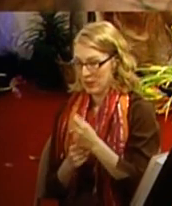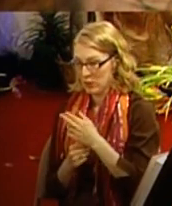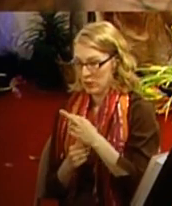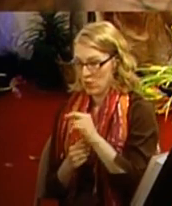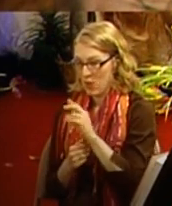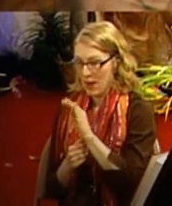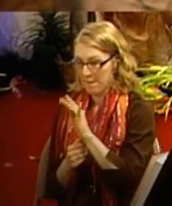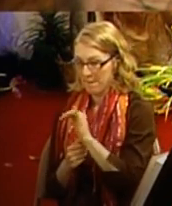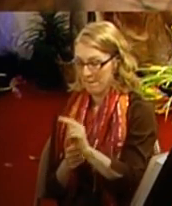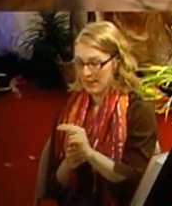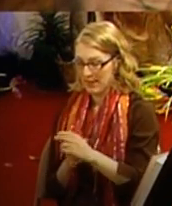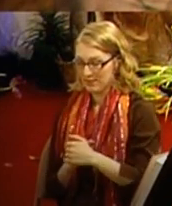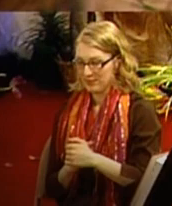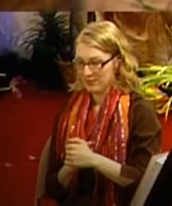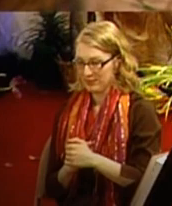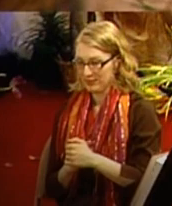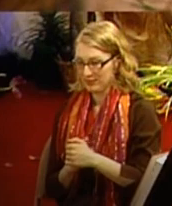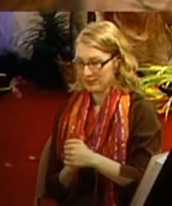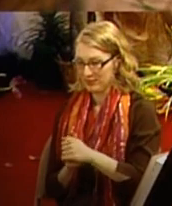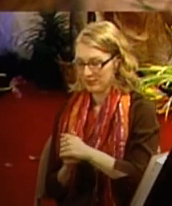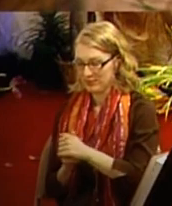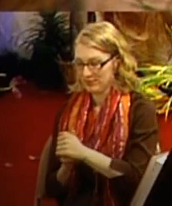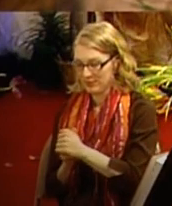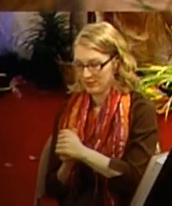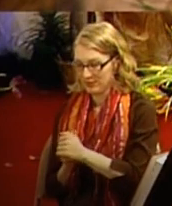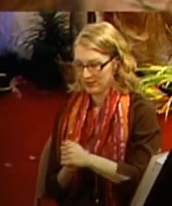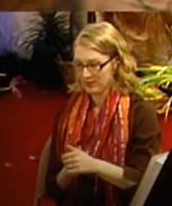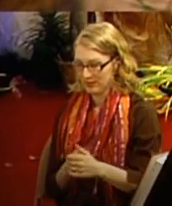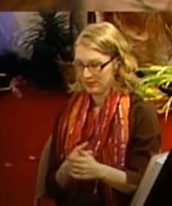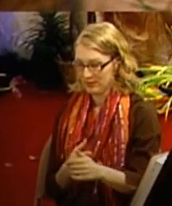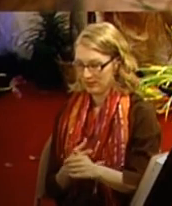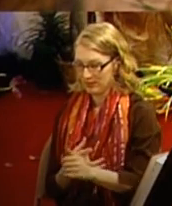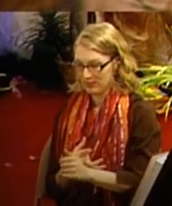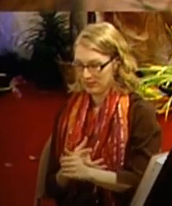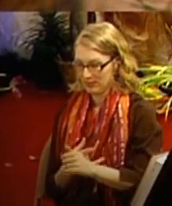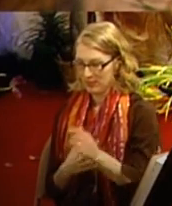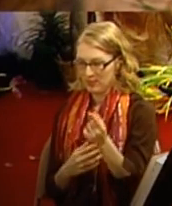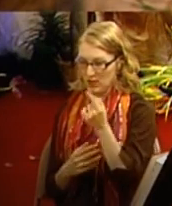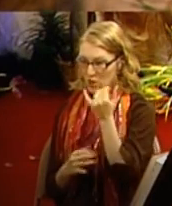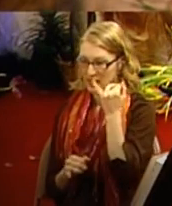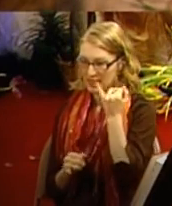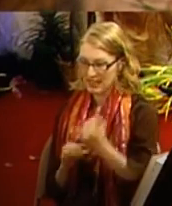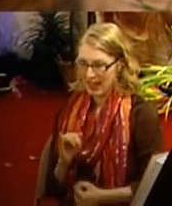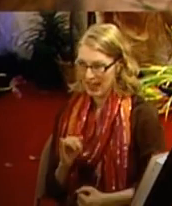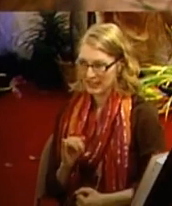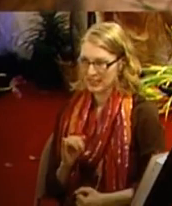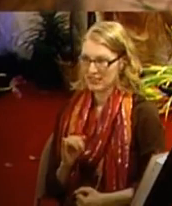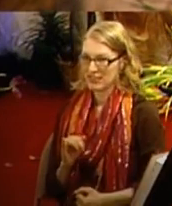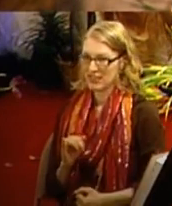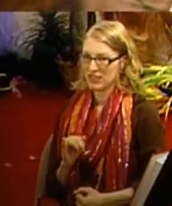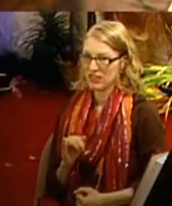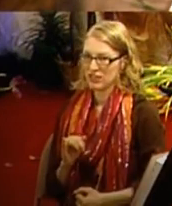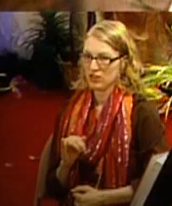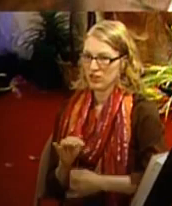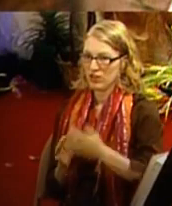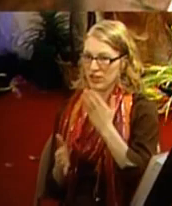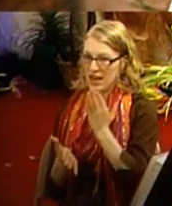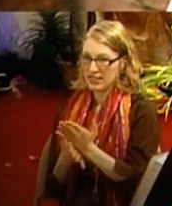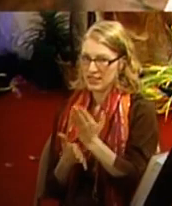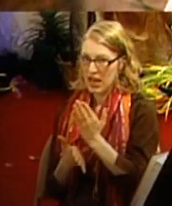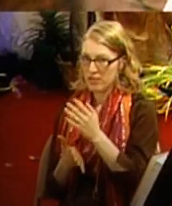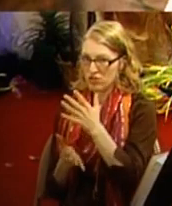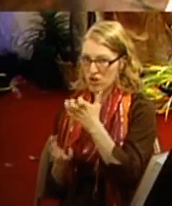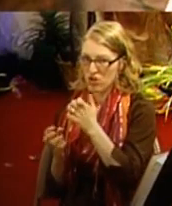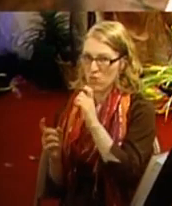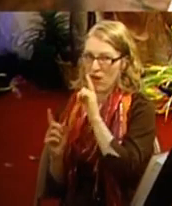Hopalong Cassidy, some horse opera, and they always ended with that cliffhanger, so you had to come back next week with your shiny dime